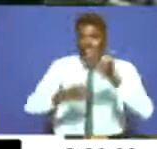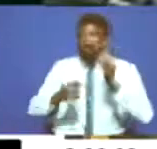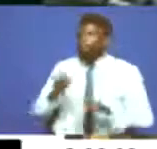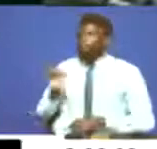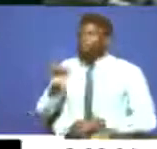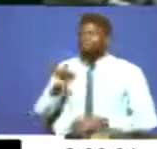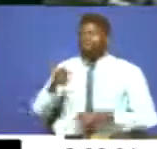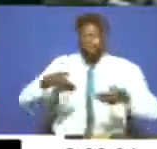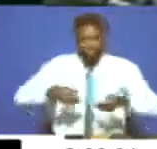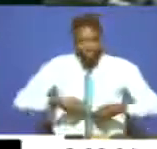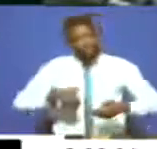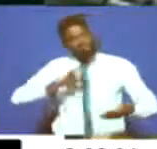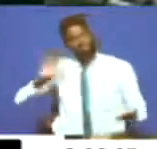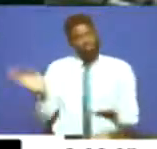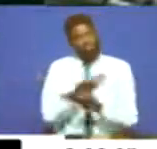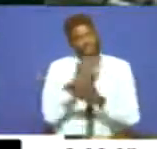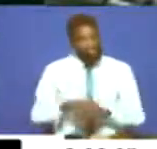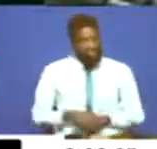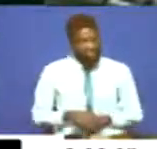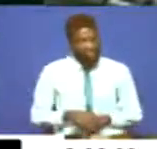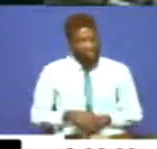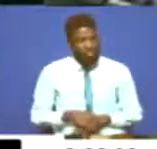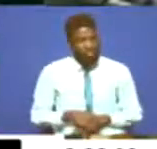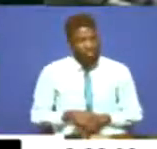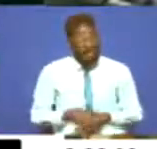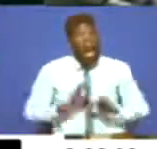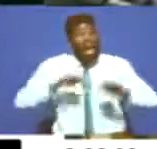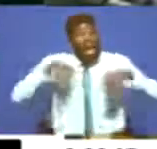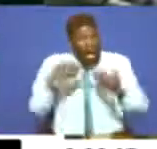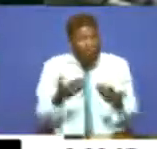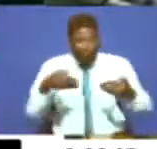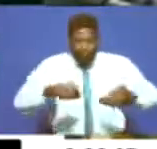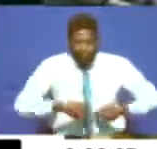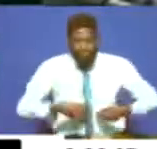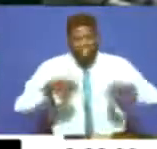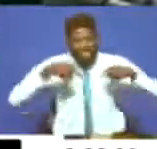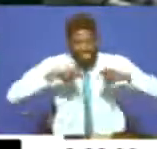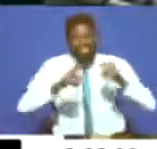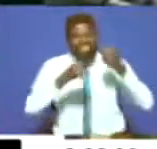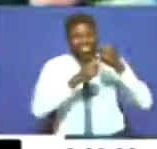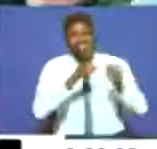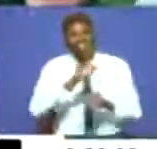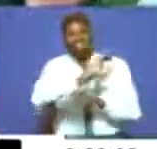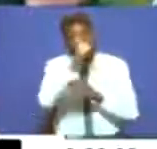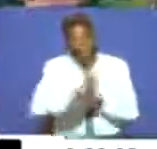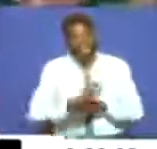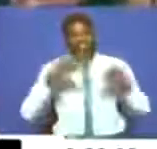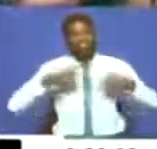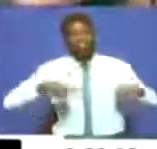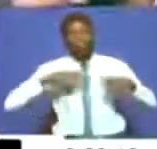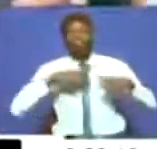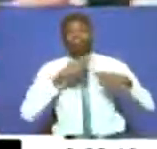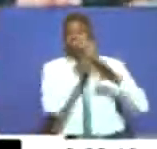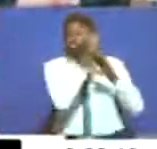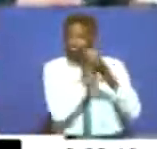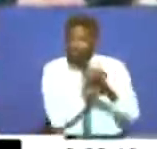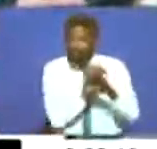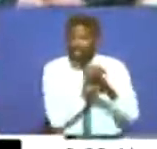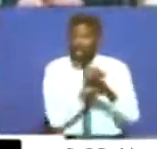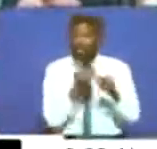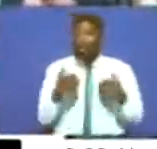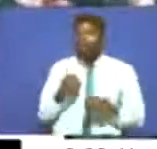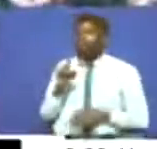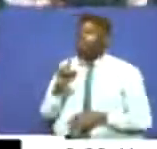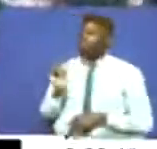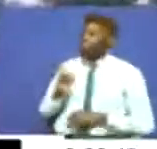for more than 75% of the population, have only one out of 22 ministries? The Democratic Party maintains it